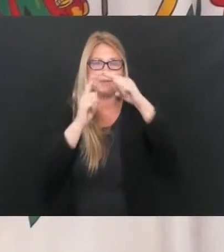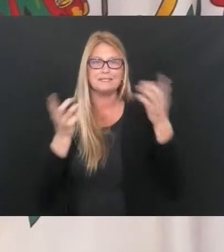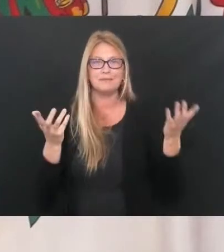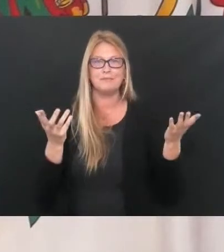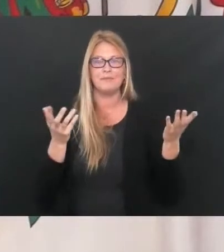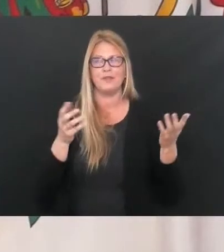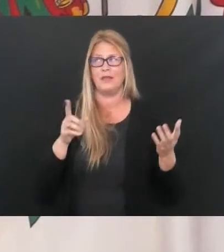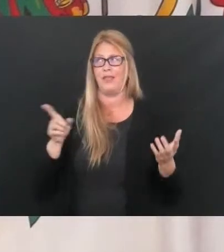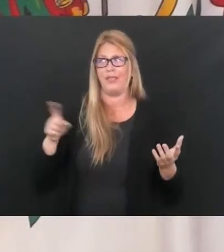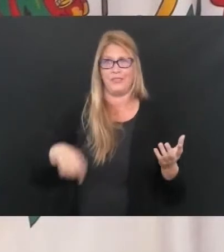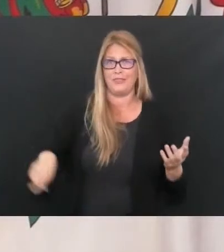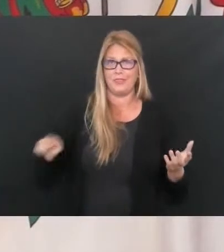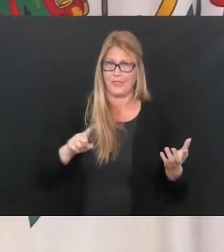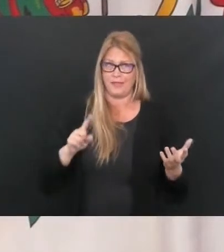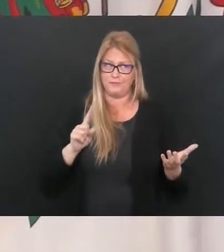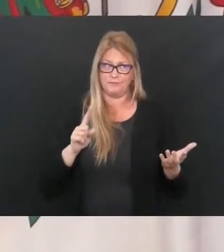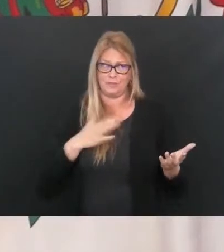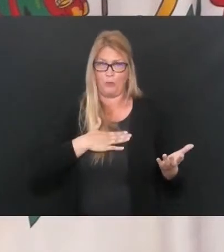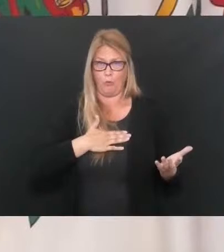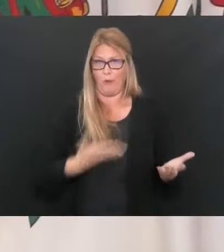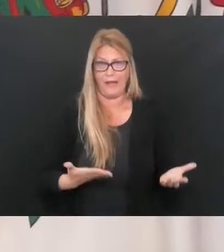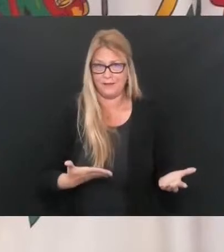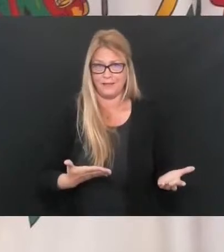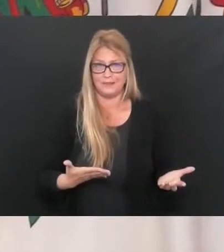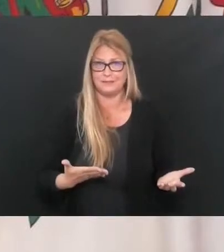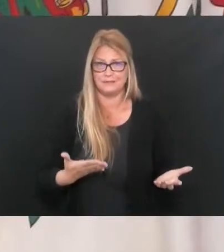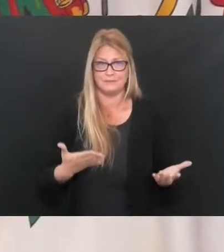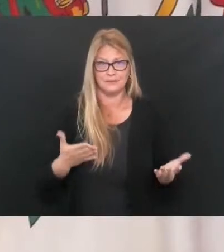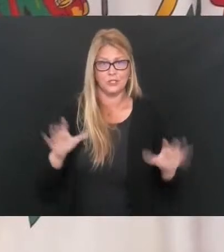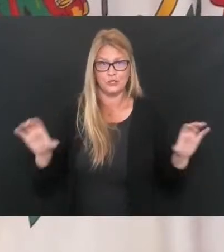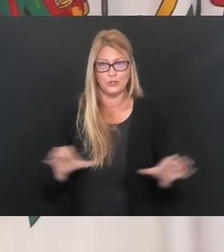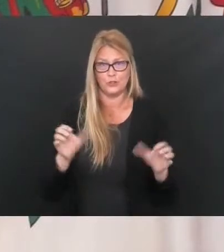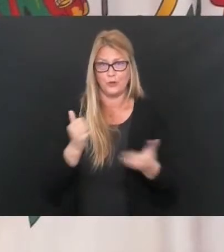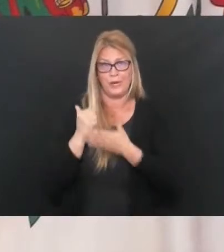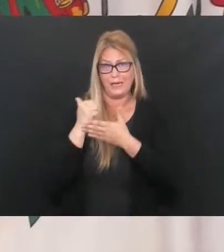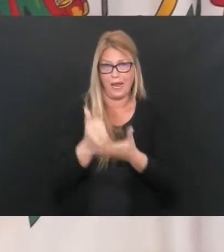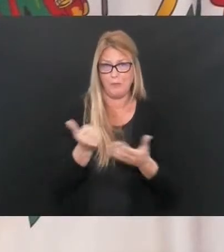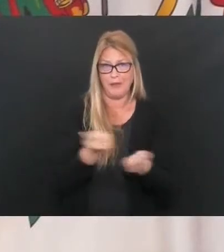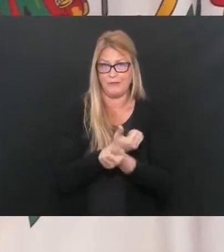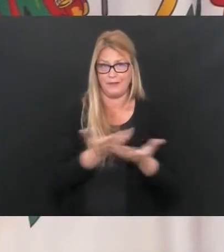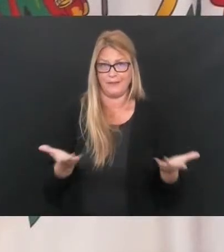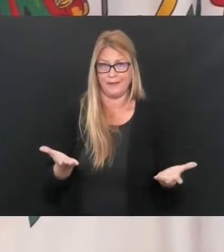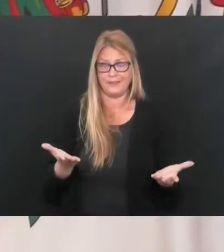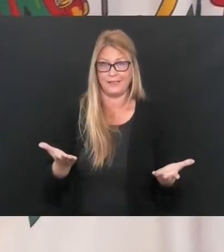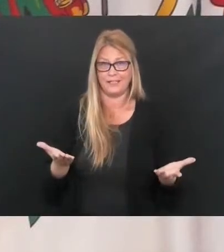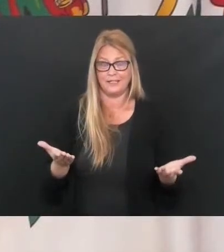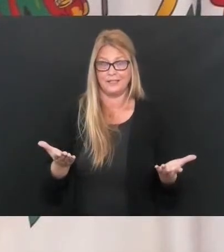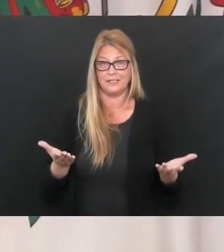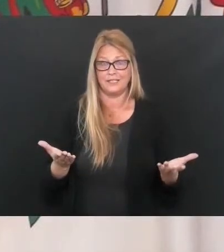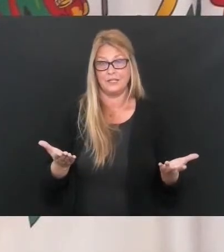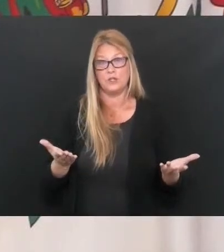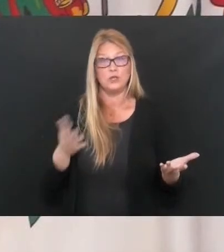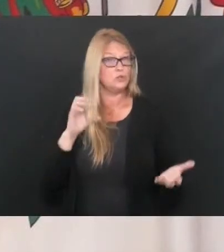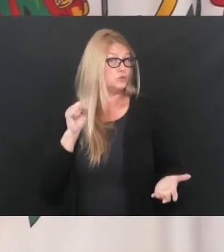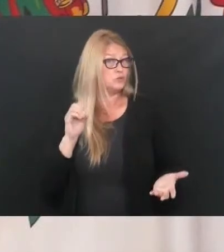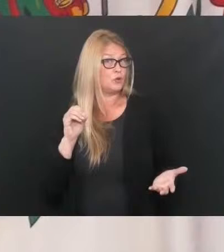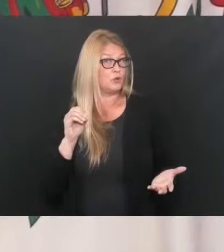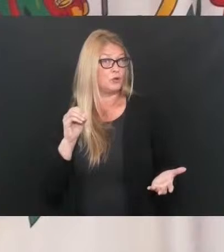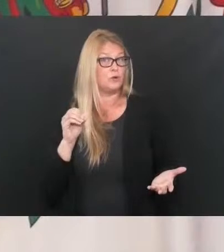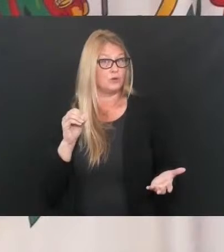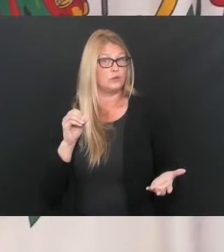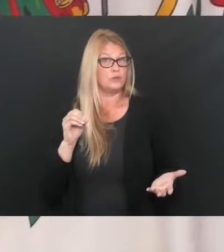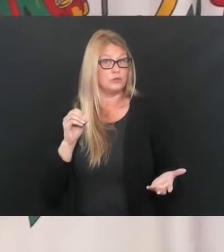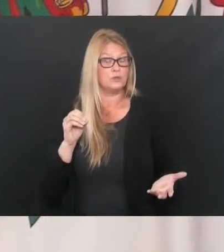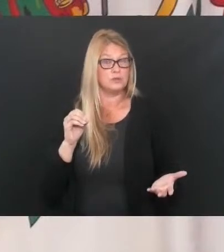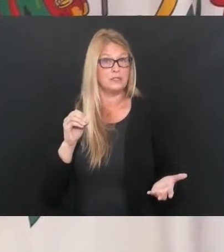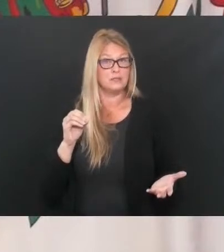been anything. They've not been obstructive in any way. They've been really gentlemen and